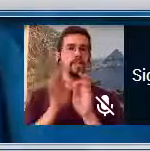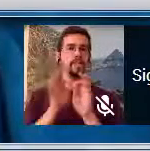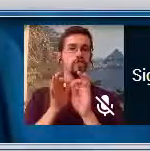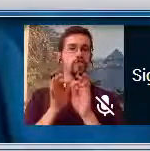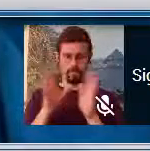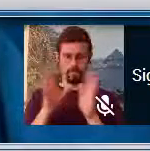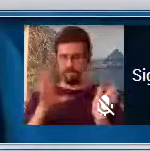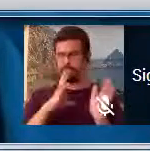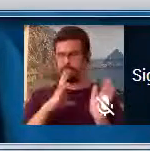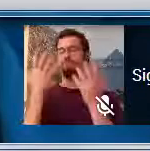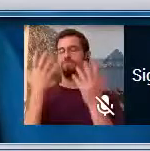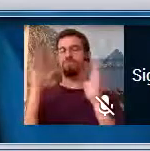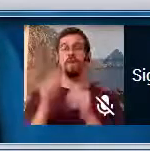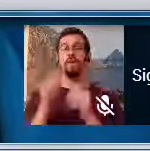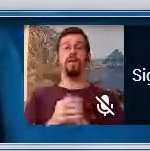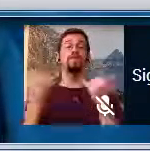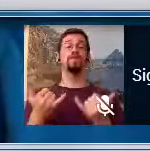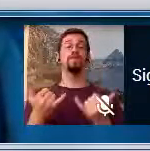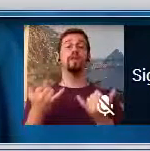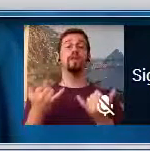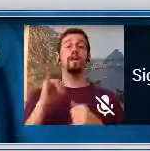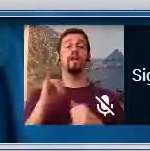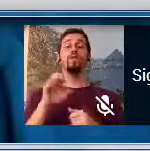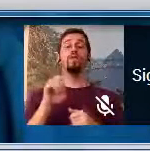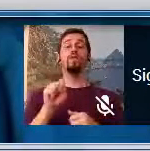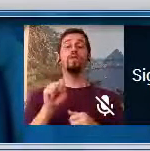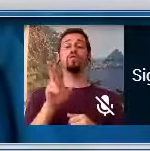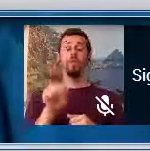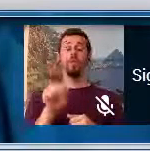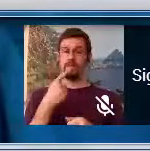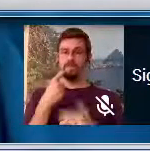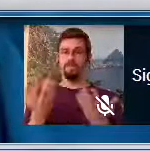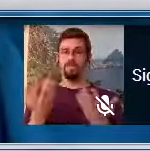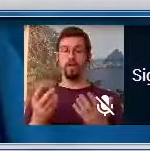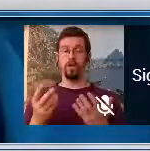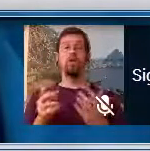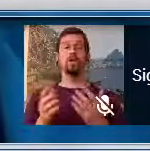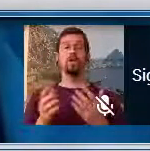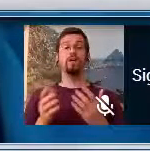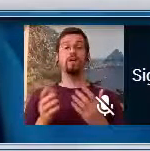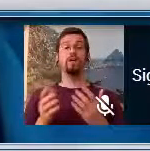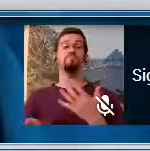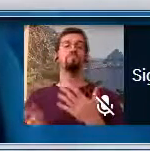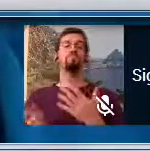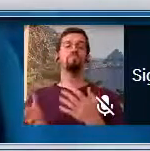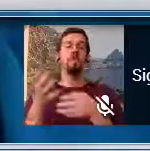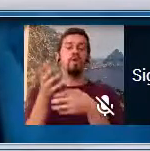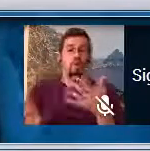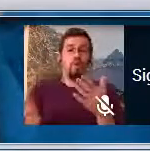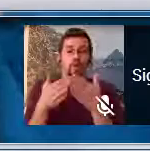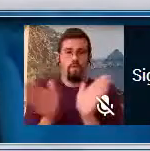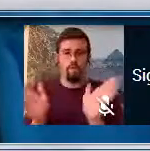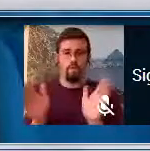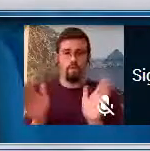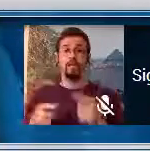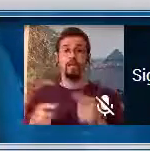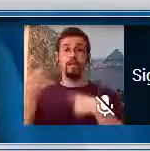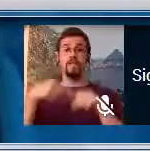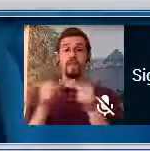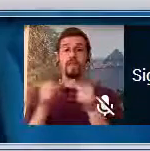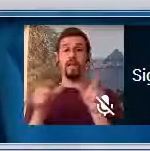says, this is an overview. Sign language is an integral part and